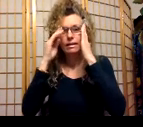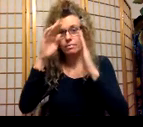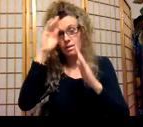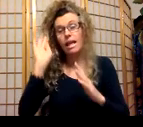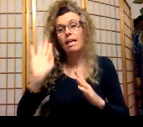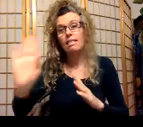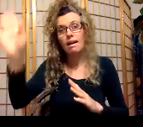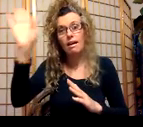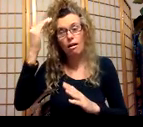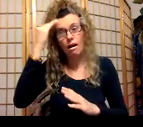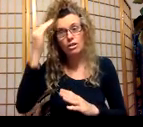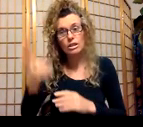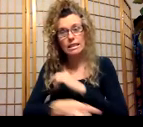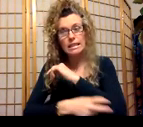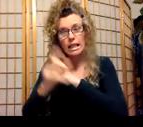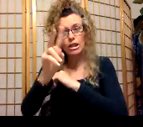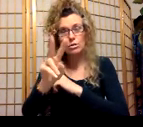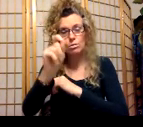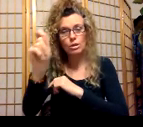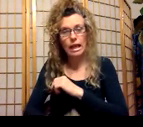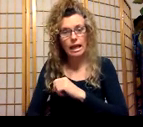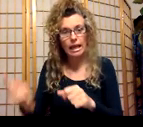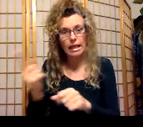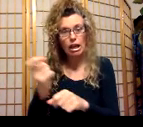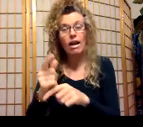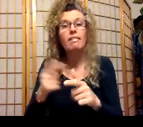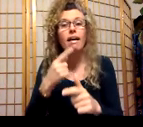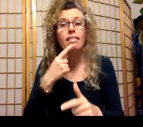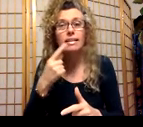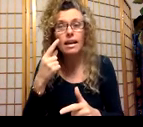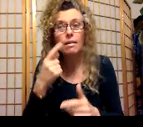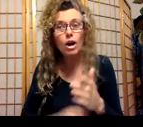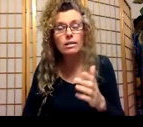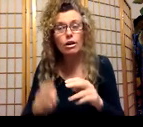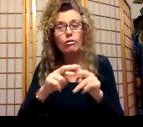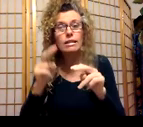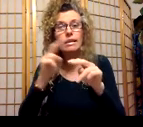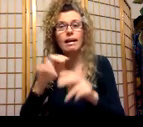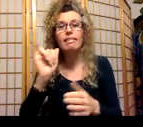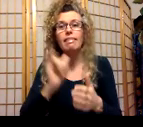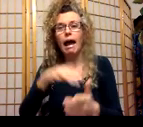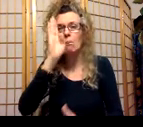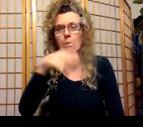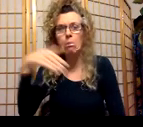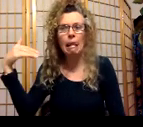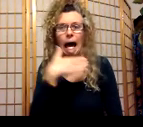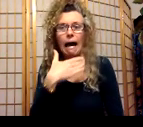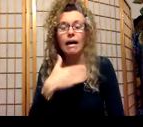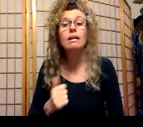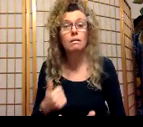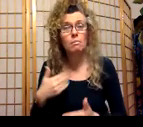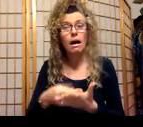They are consciously stealing 2% a year and then they say the prices are increasing. That is a blatant lie. Our money